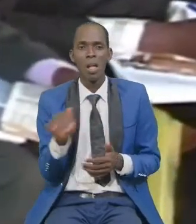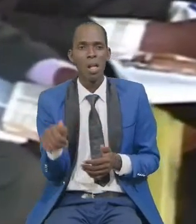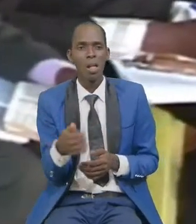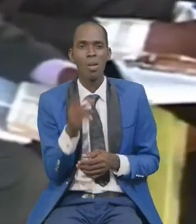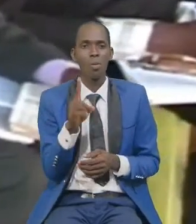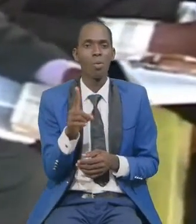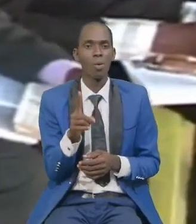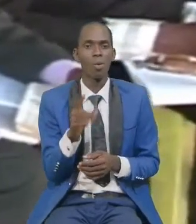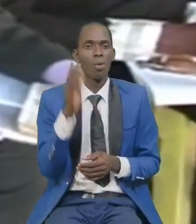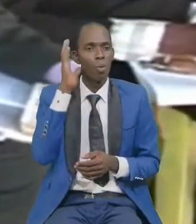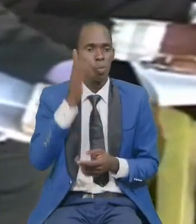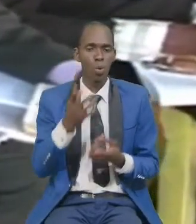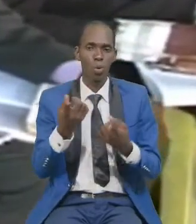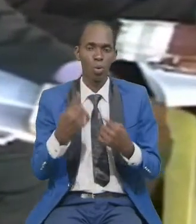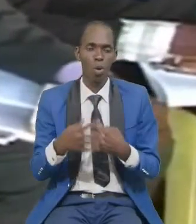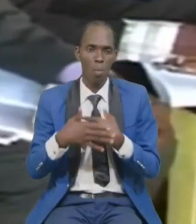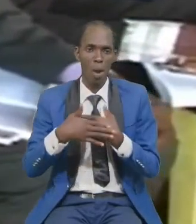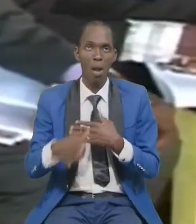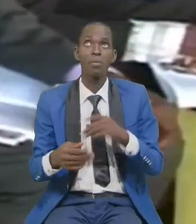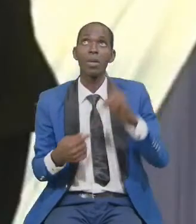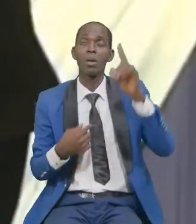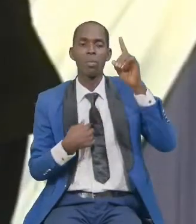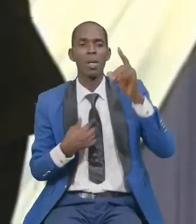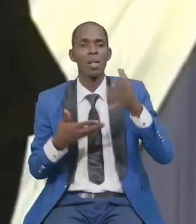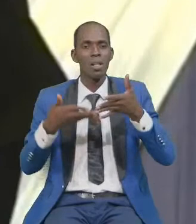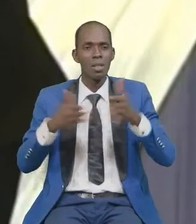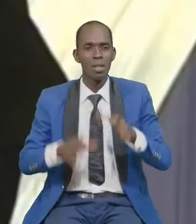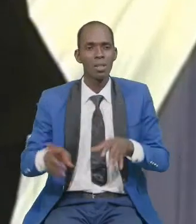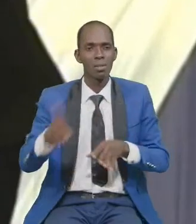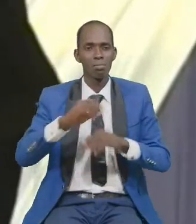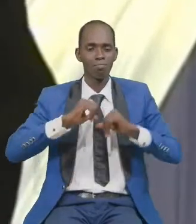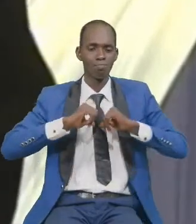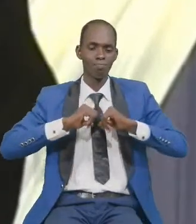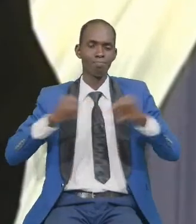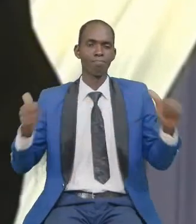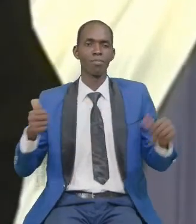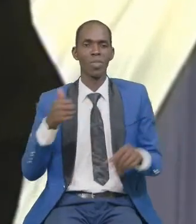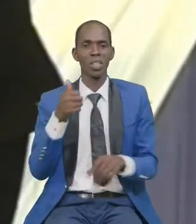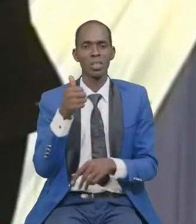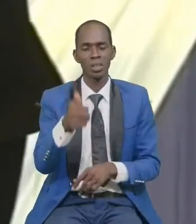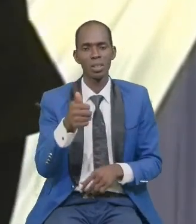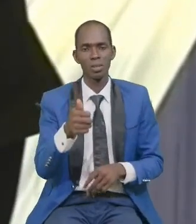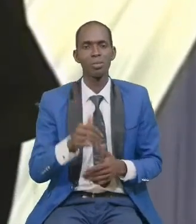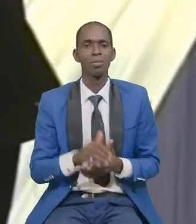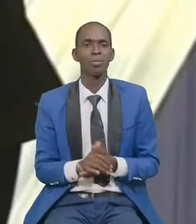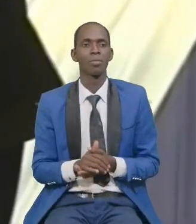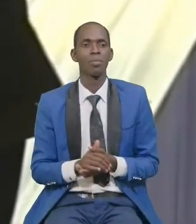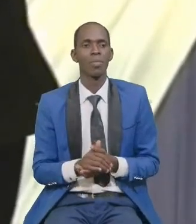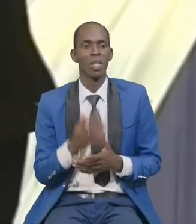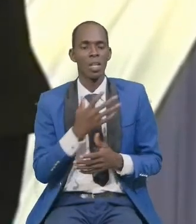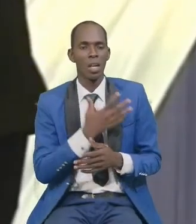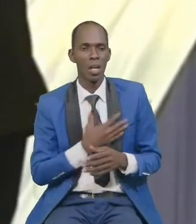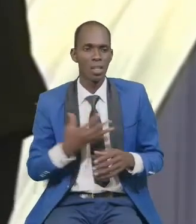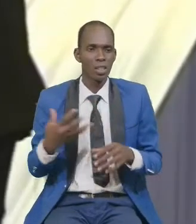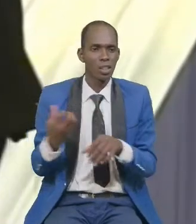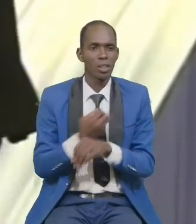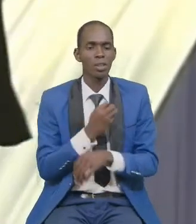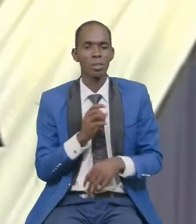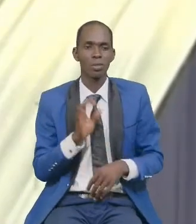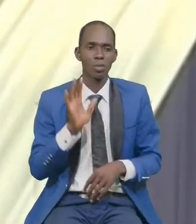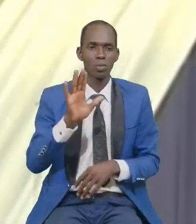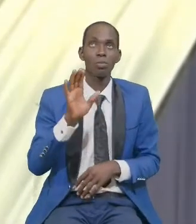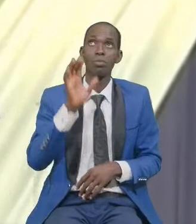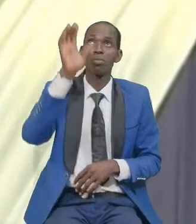whosoever will come after me, let him deny himself and take up his